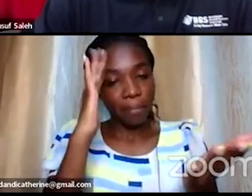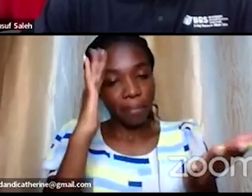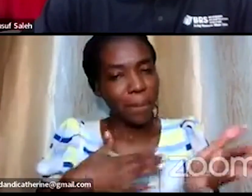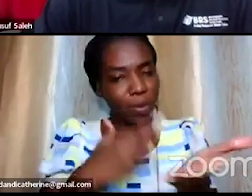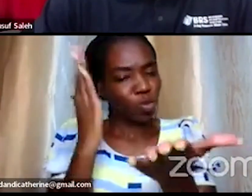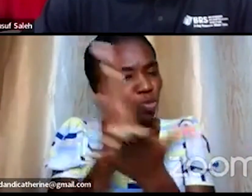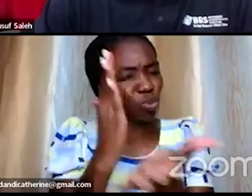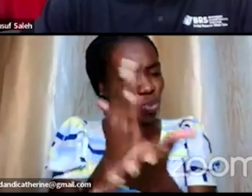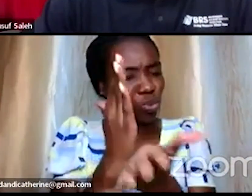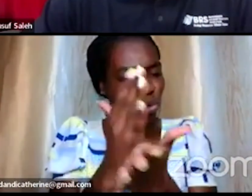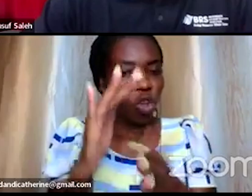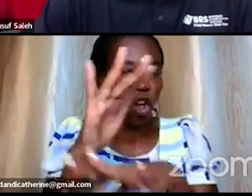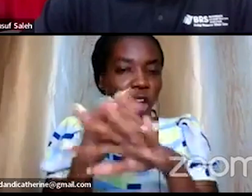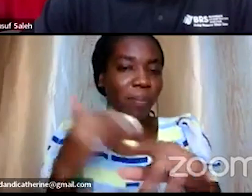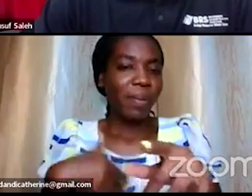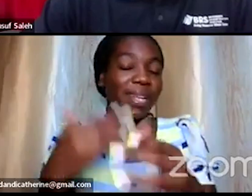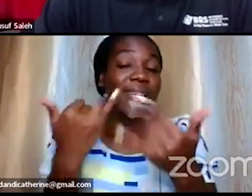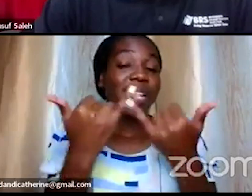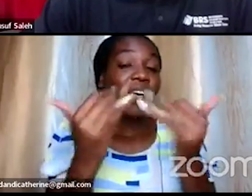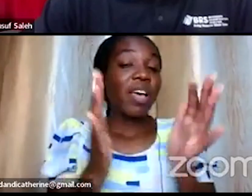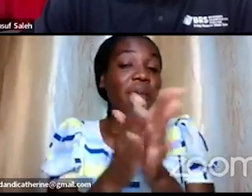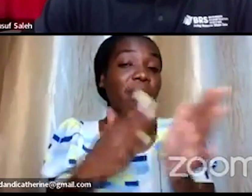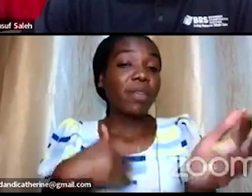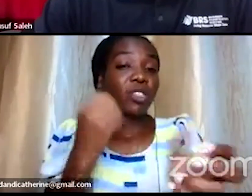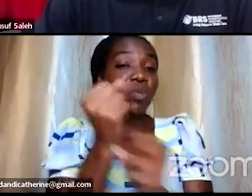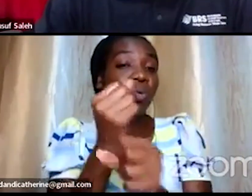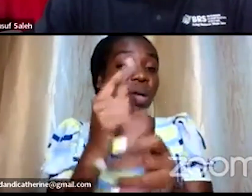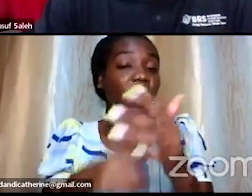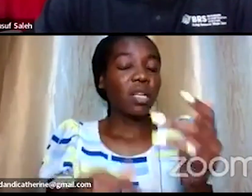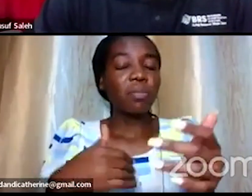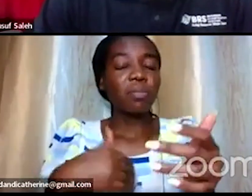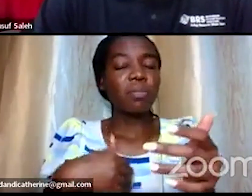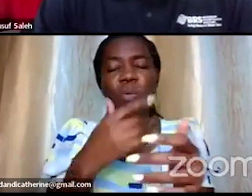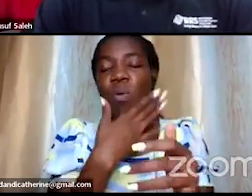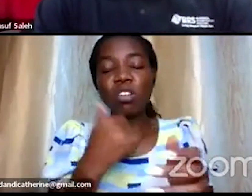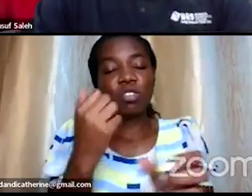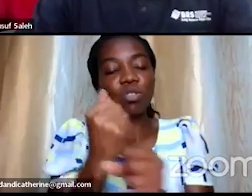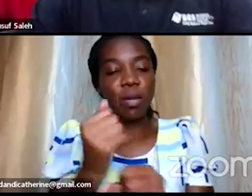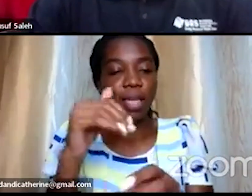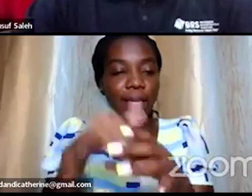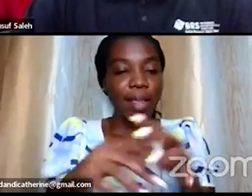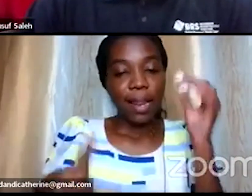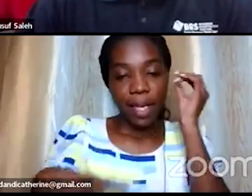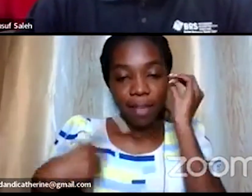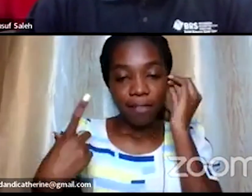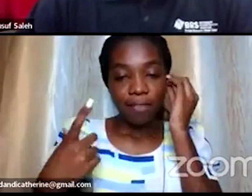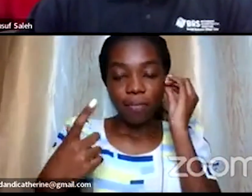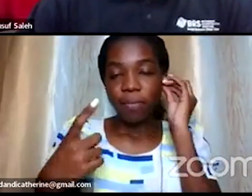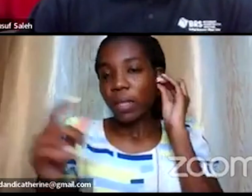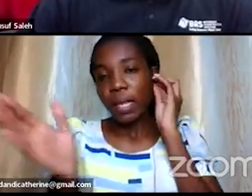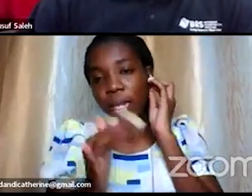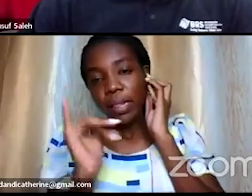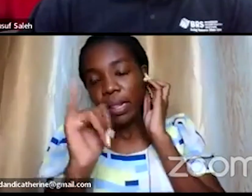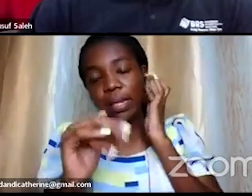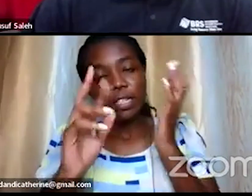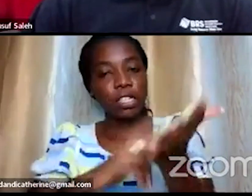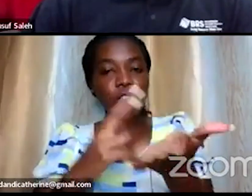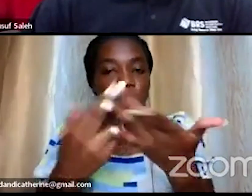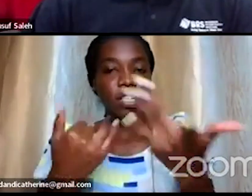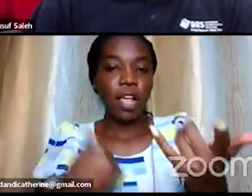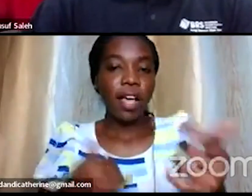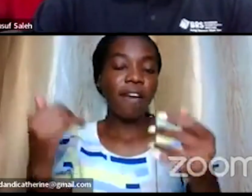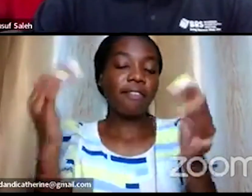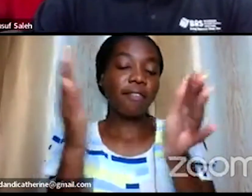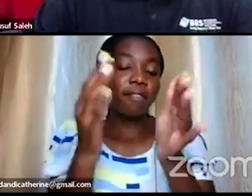calling right now, that I'm doing what I ought to be doing at this time in my life with this amount of resources that I have, bequeathed